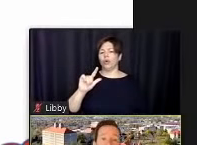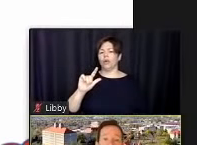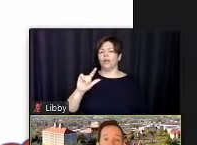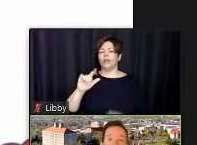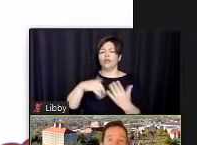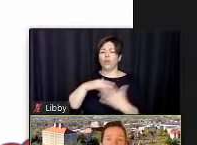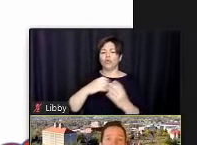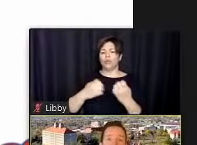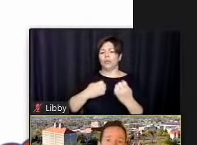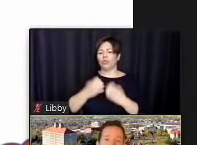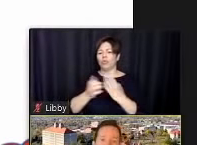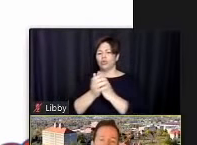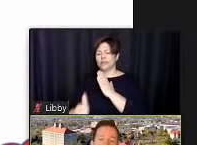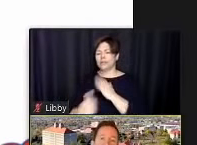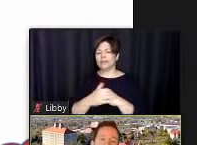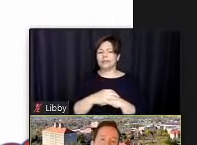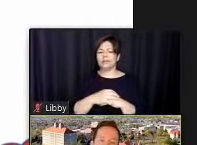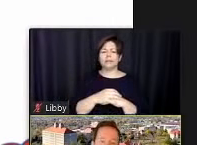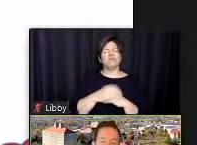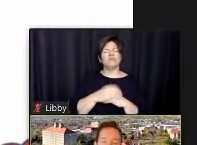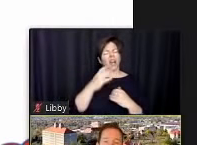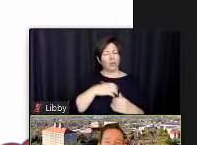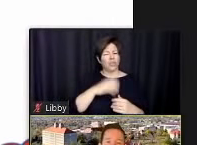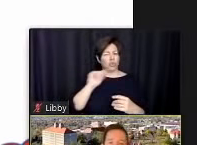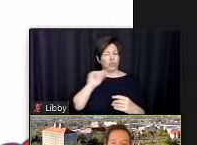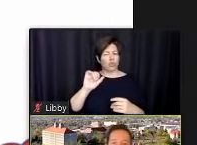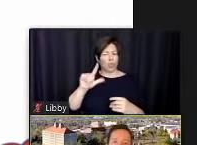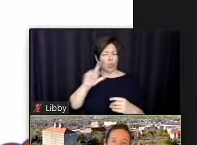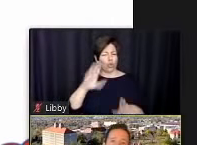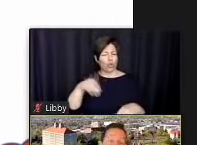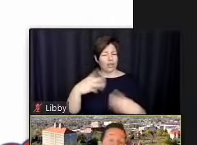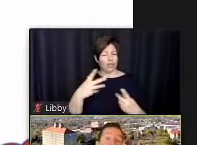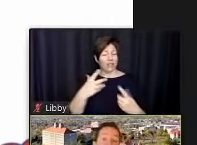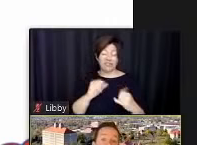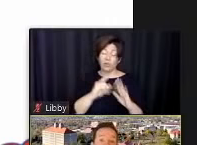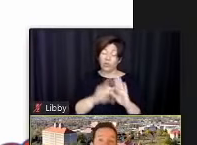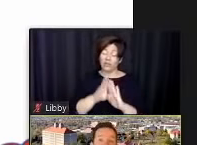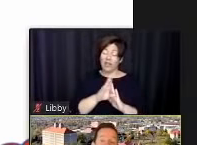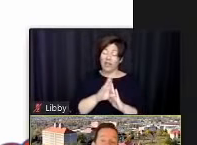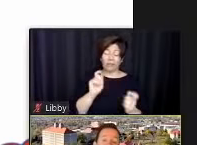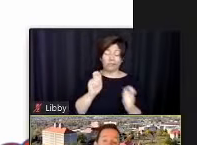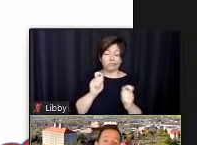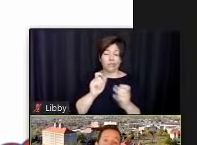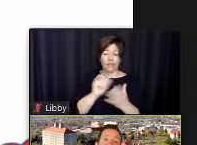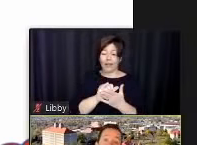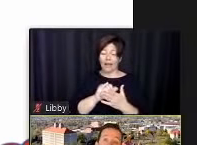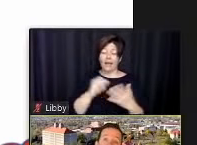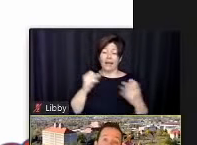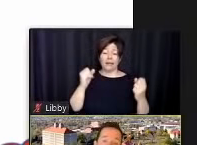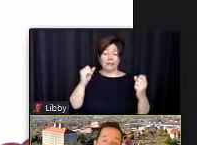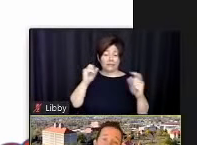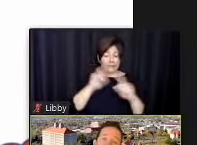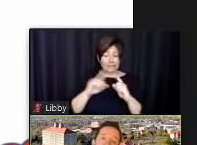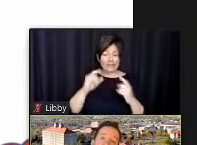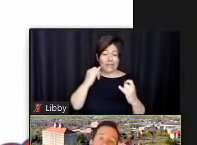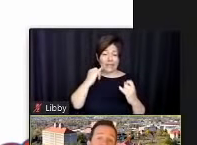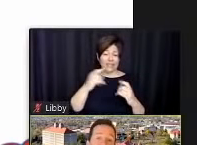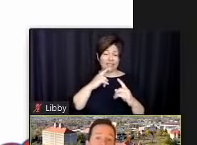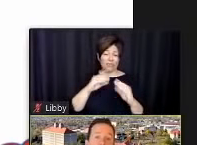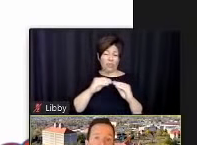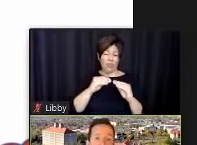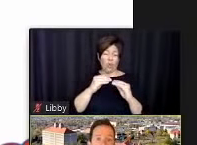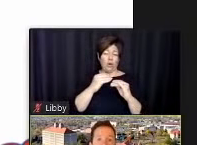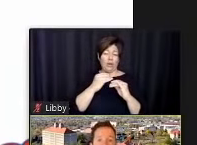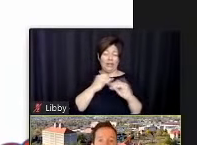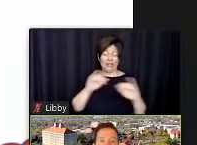wish I had a tool to give you. We're still developing that as we speak, because the whole idea is to allow it to be fairly independent. But also